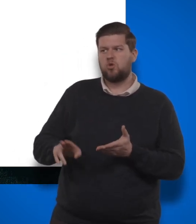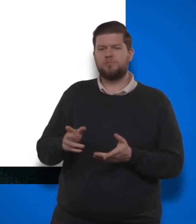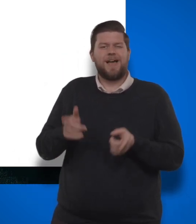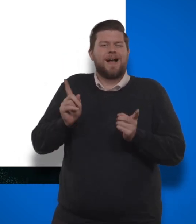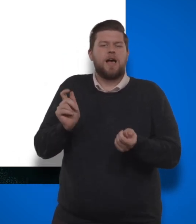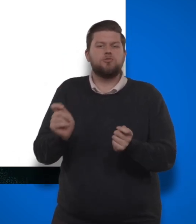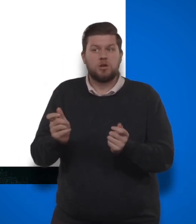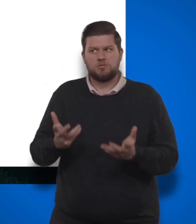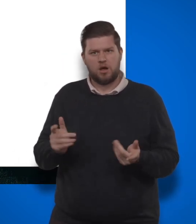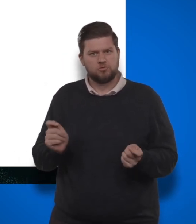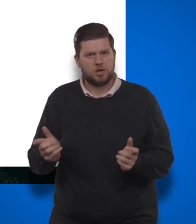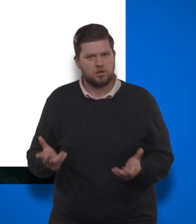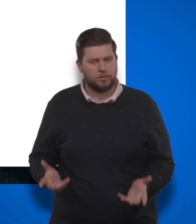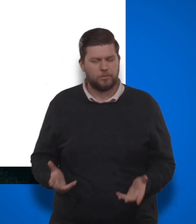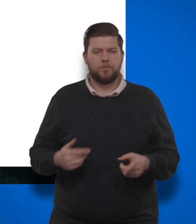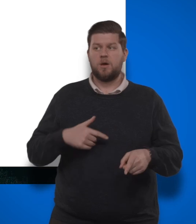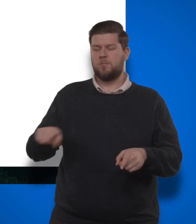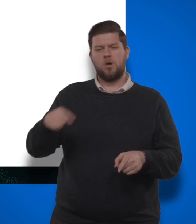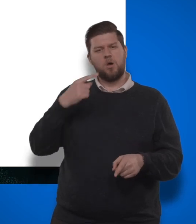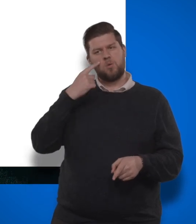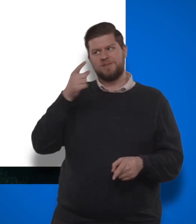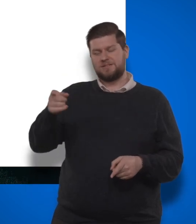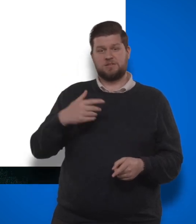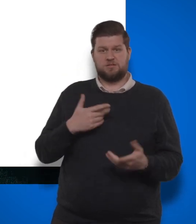collapsing as that